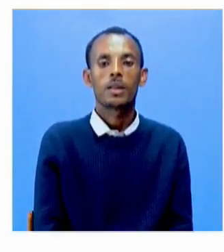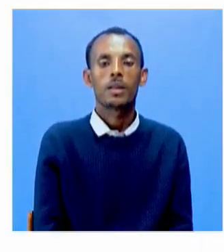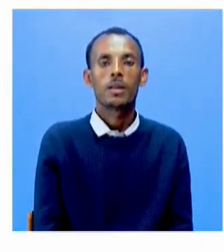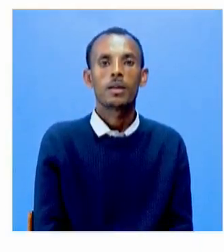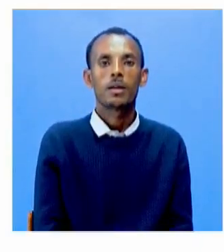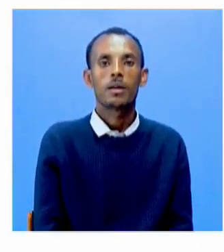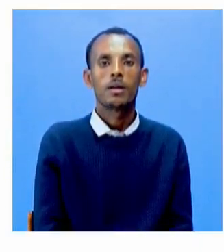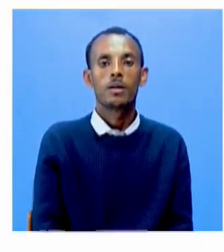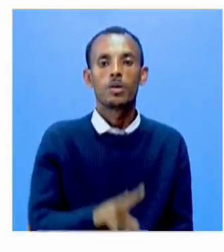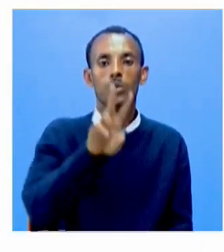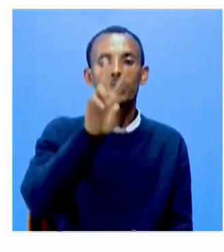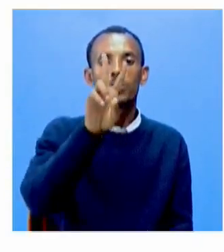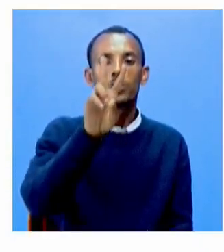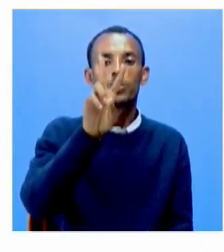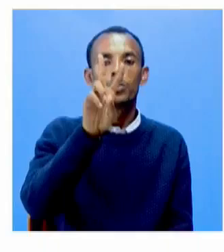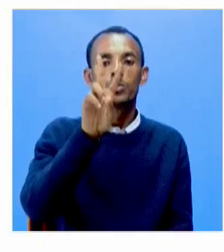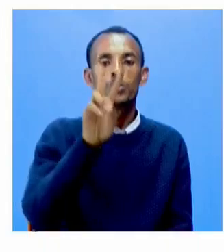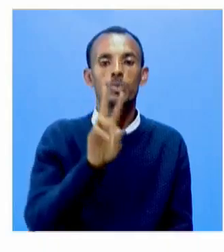two